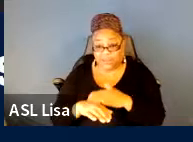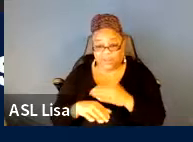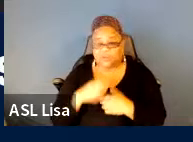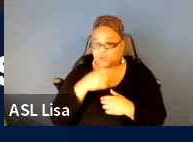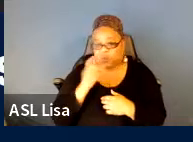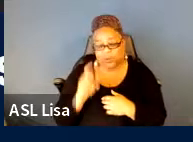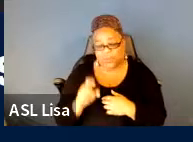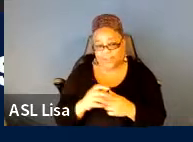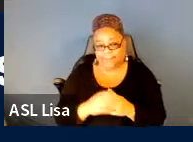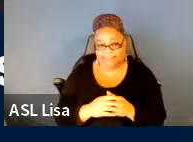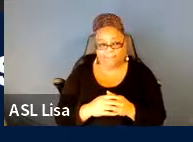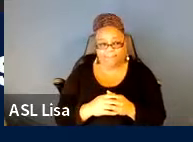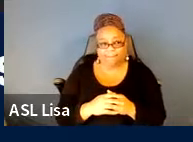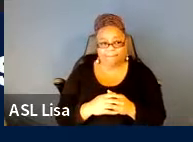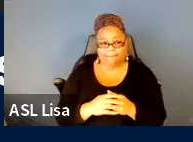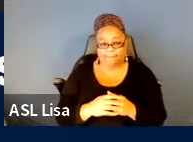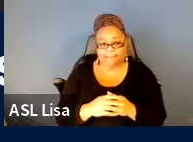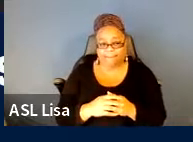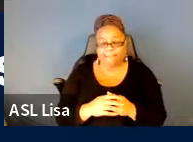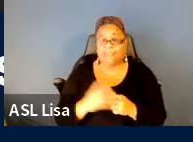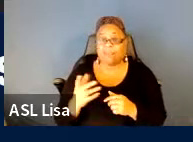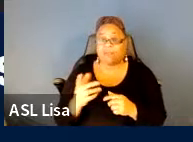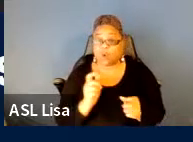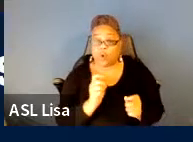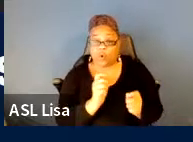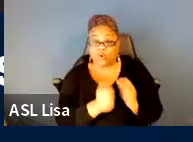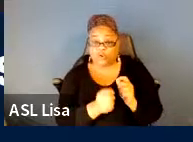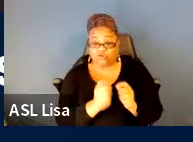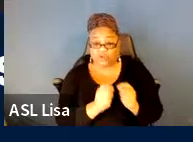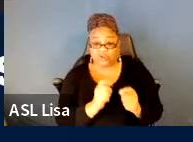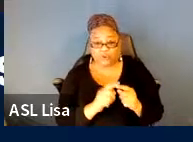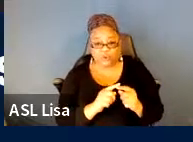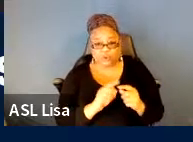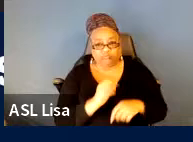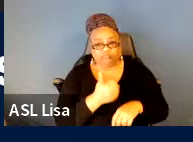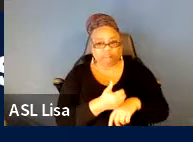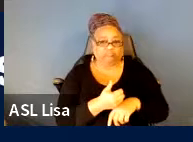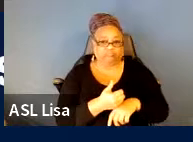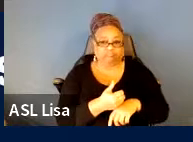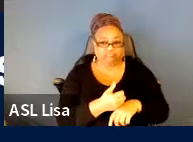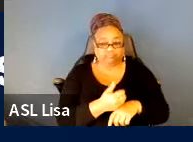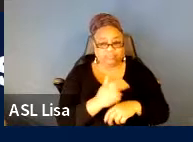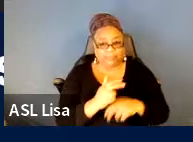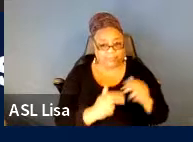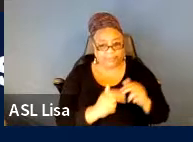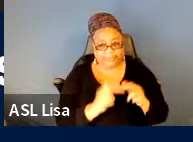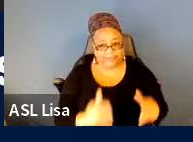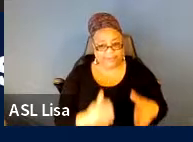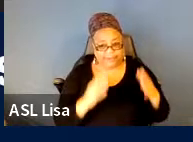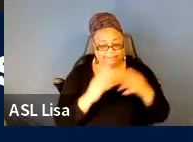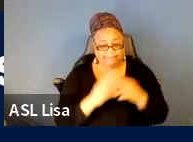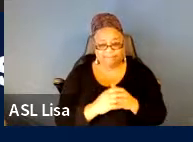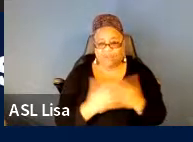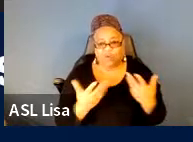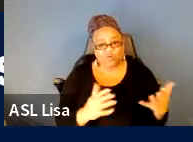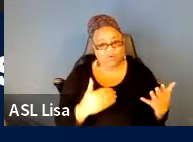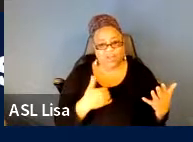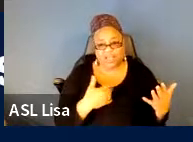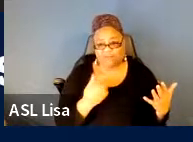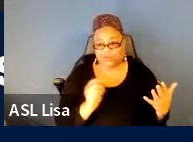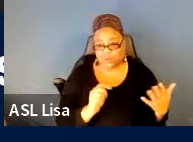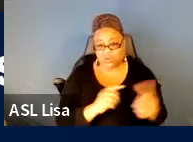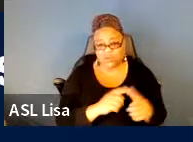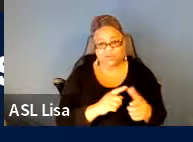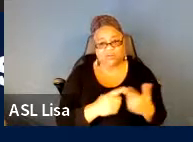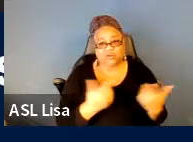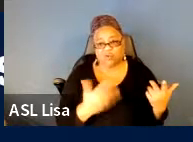With regards to alterations to existing facilities, where existing toilet or bathing rooms do not